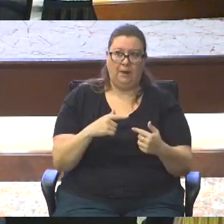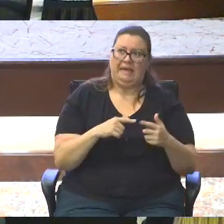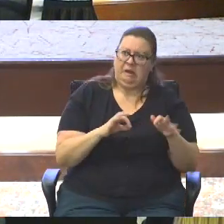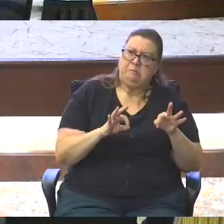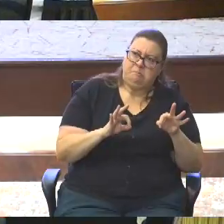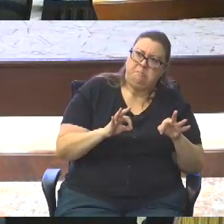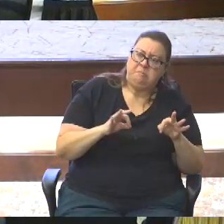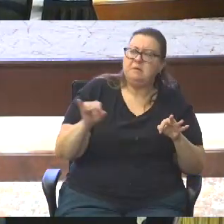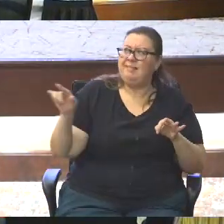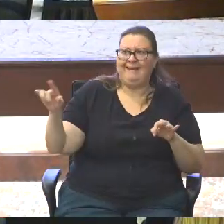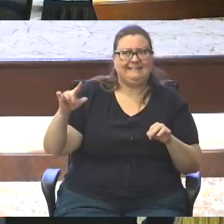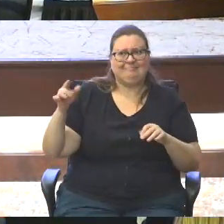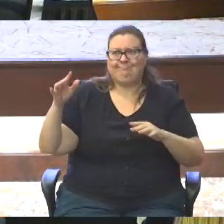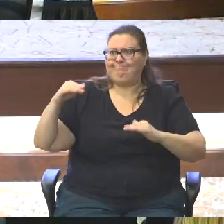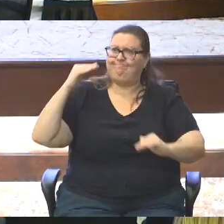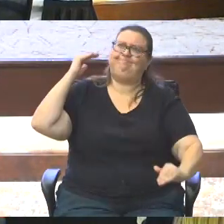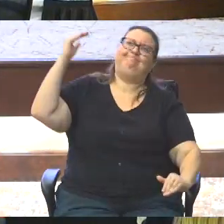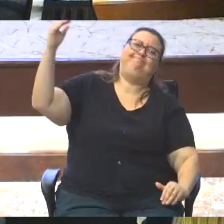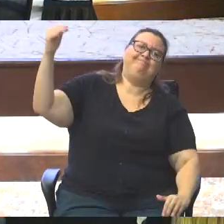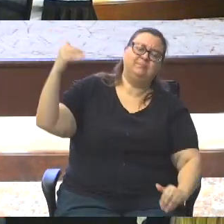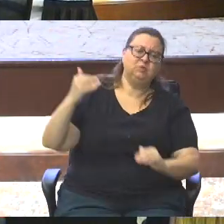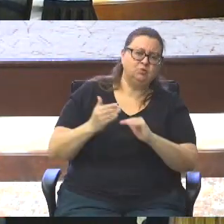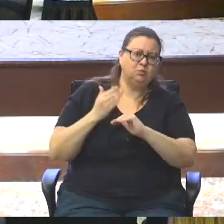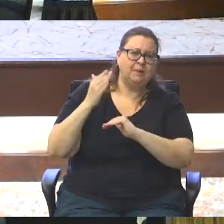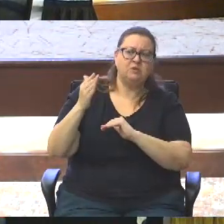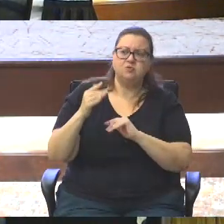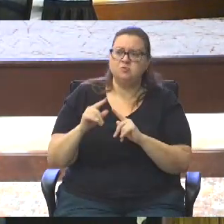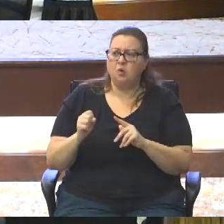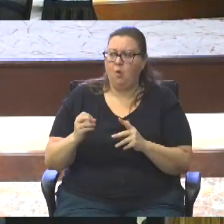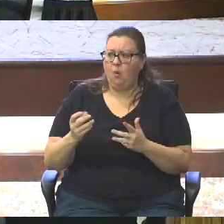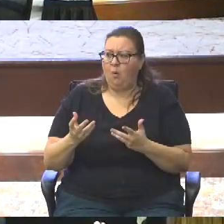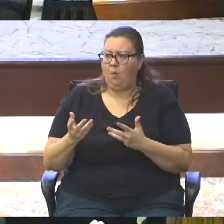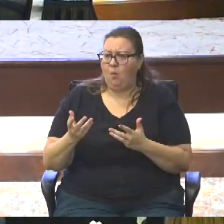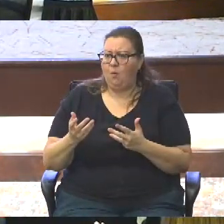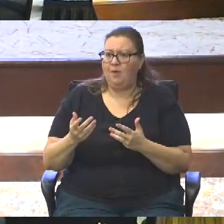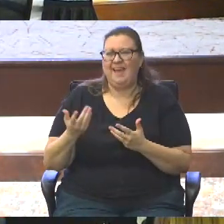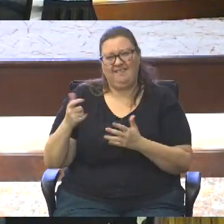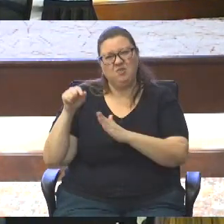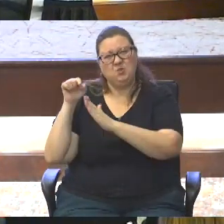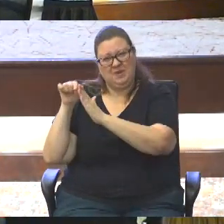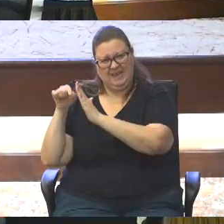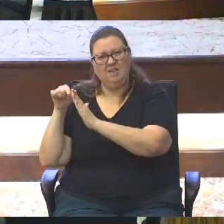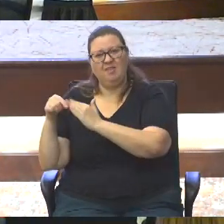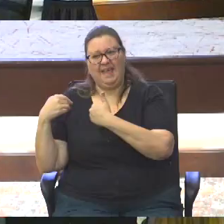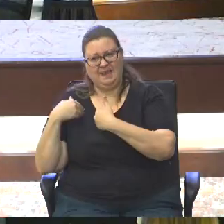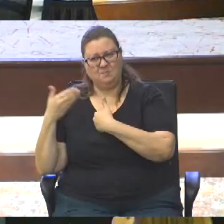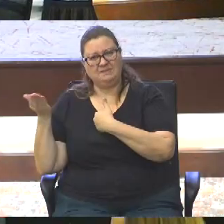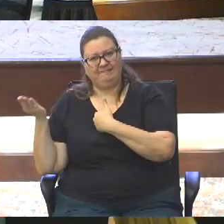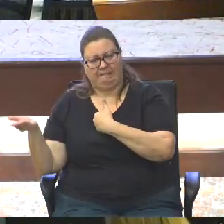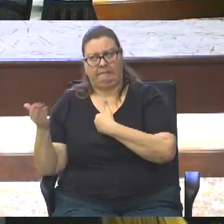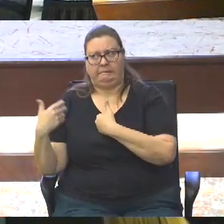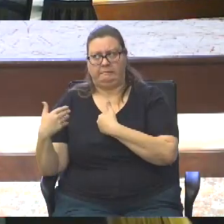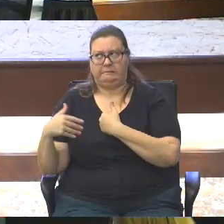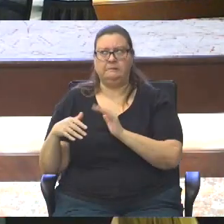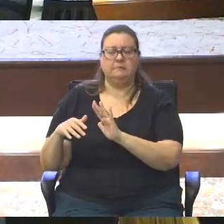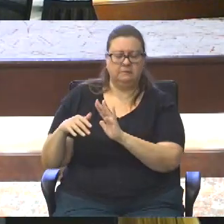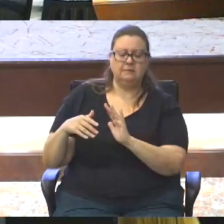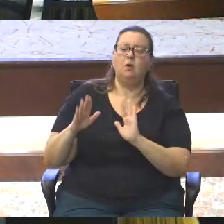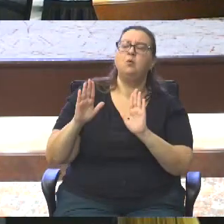having to raise their euthanization rate. But great work on keeping